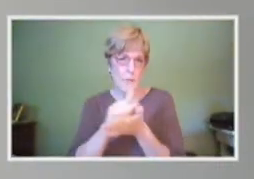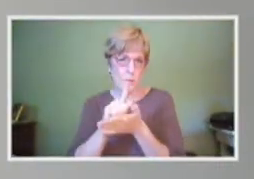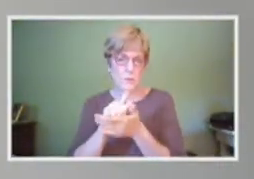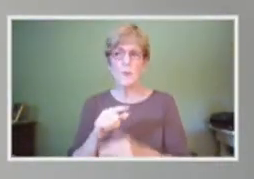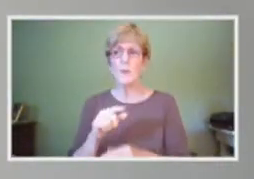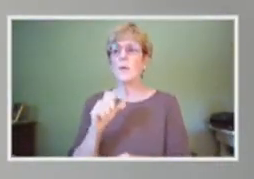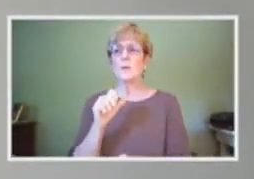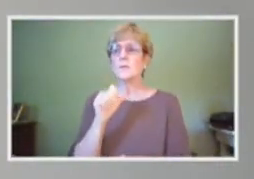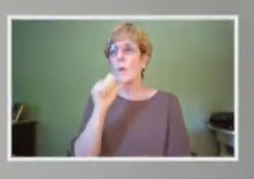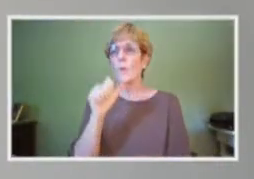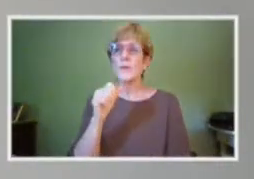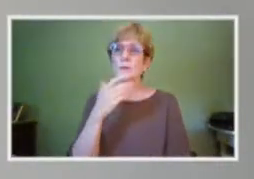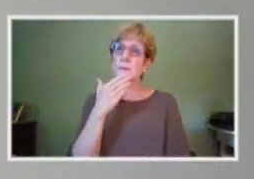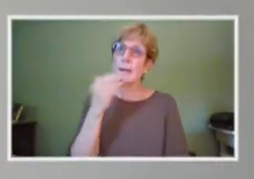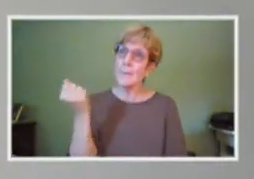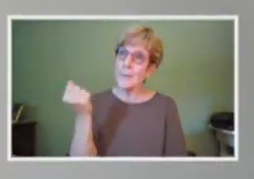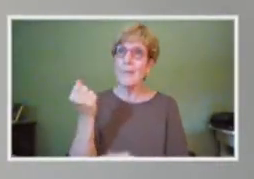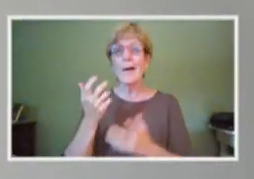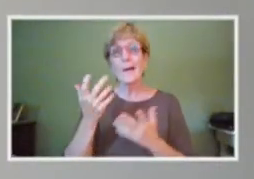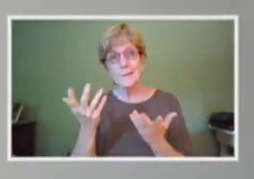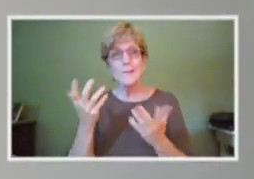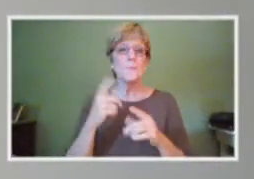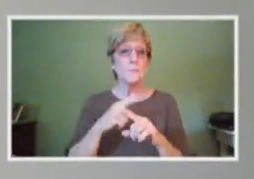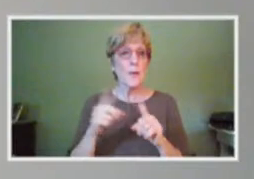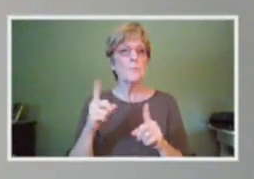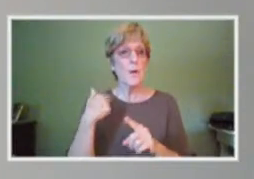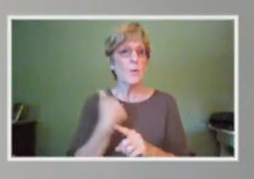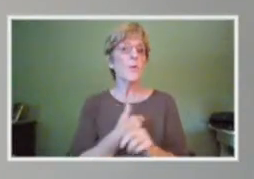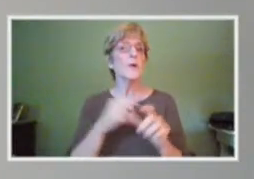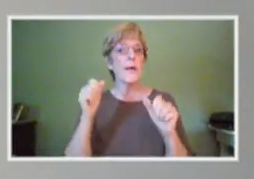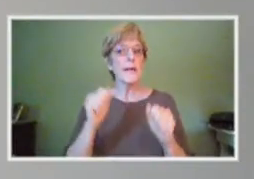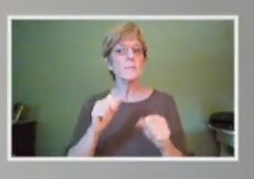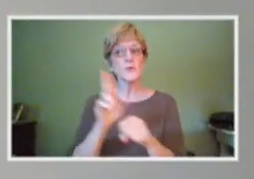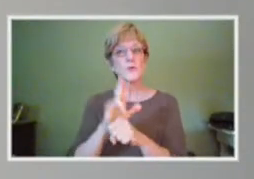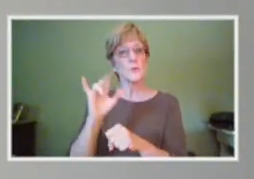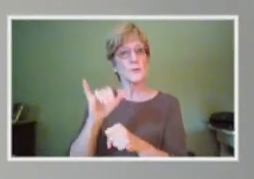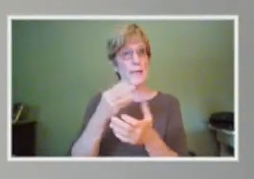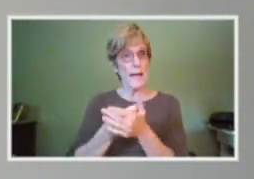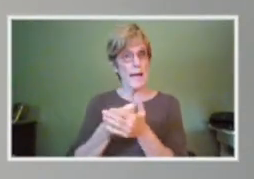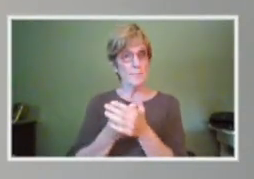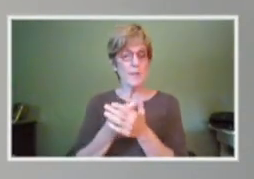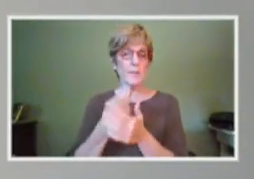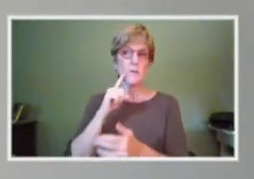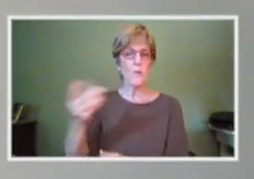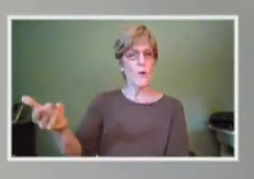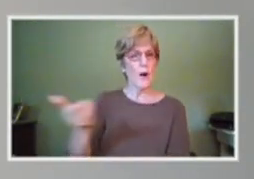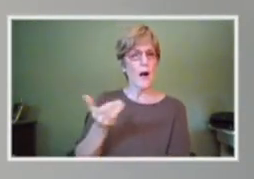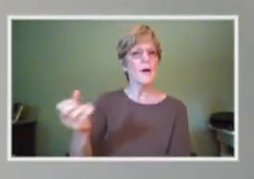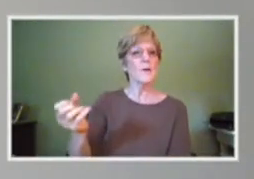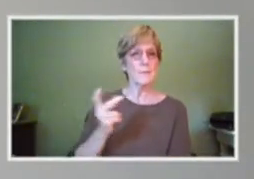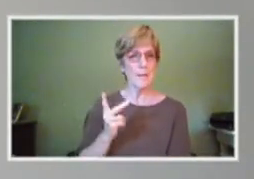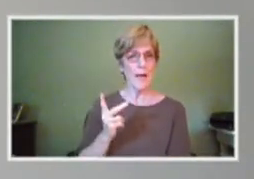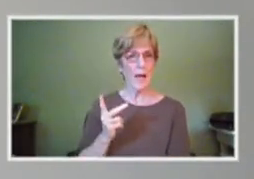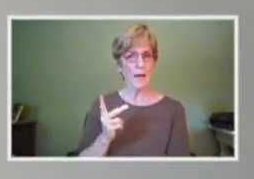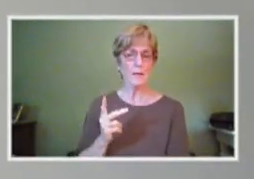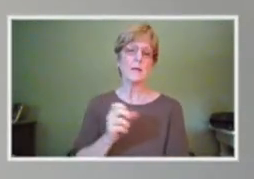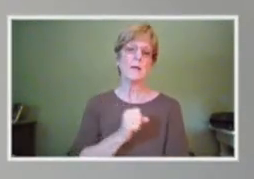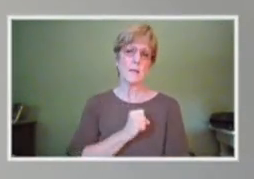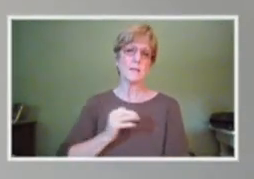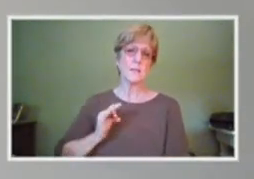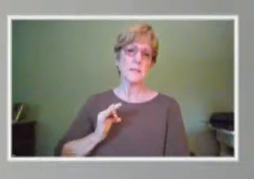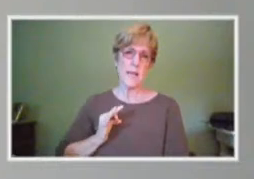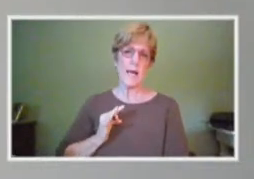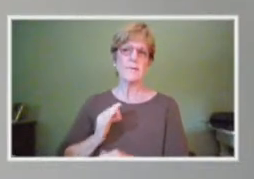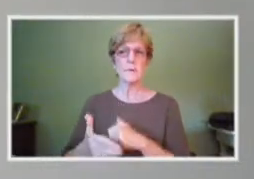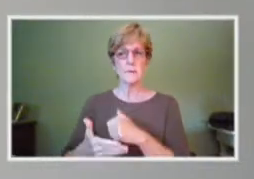the ideal situation, but we are able to use those funds for that purpose to be able to hire back staffing to help us